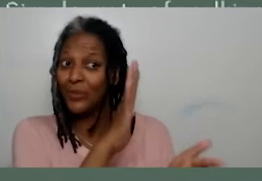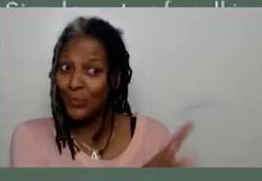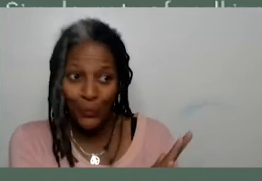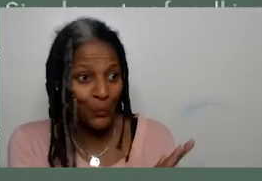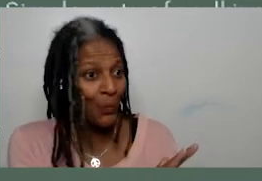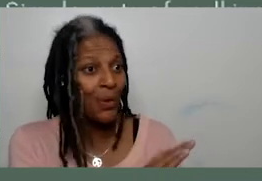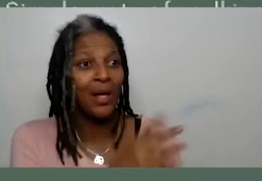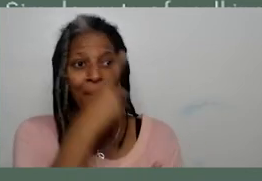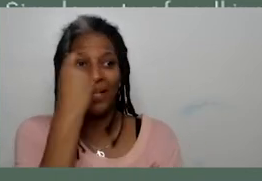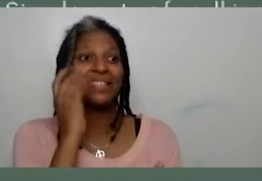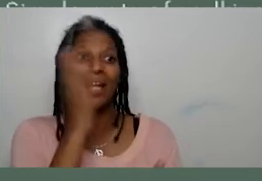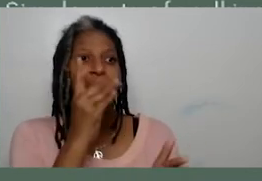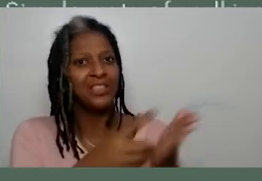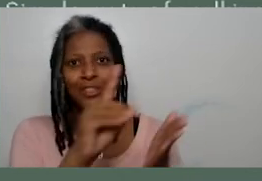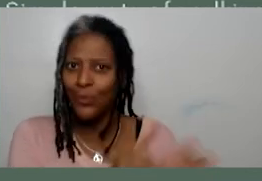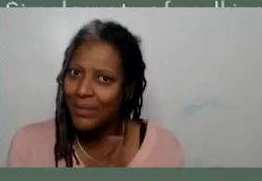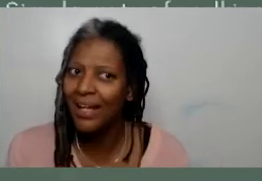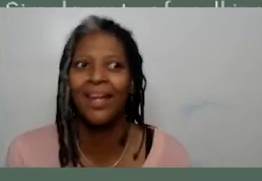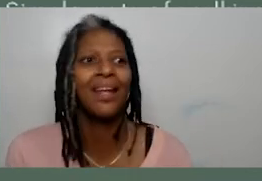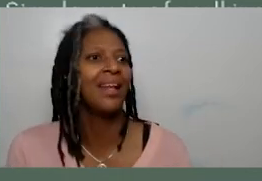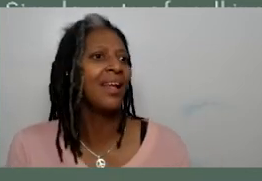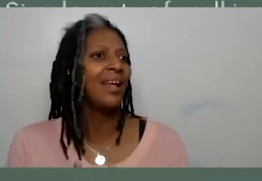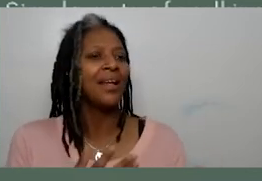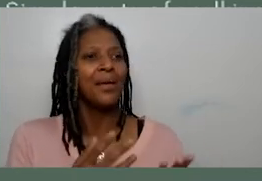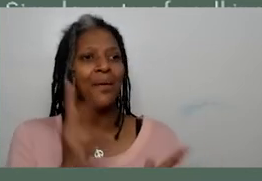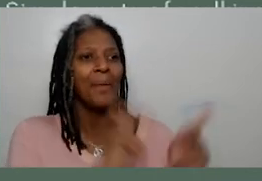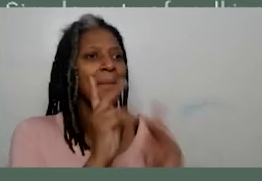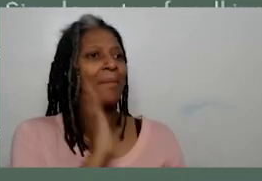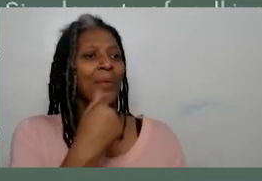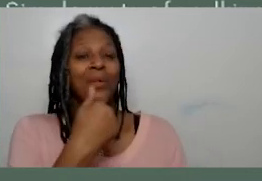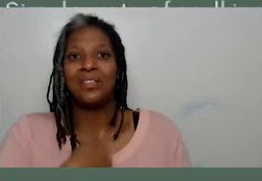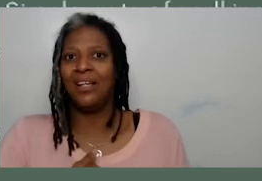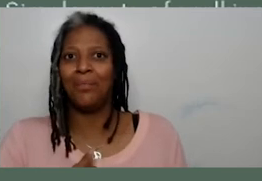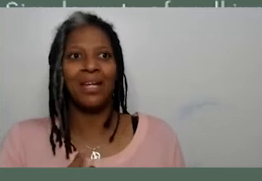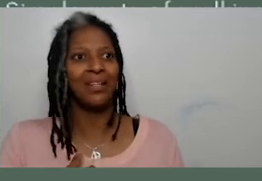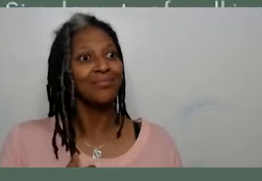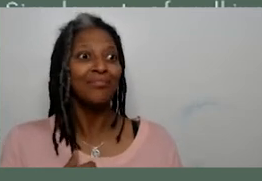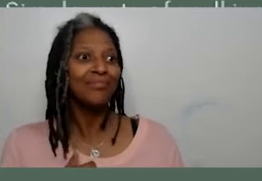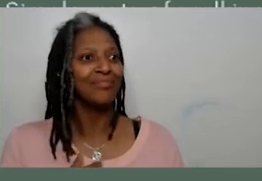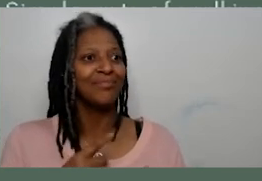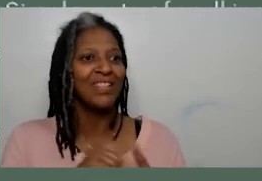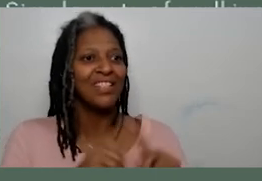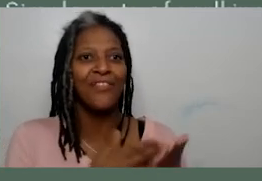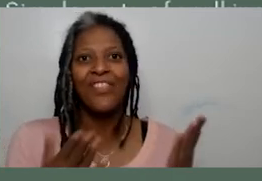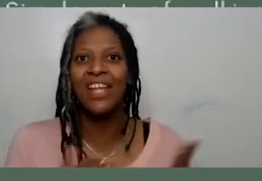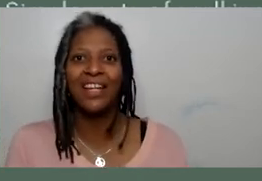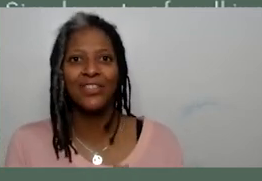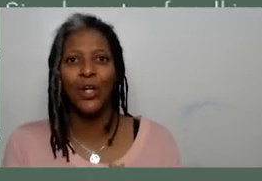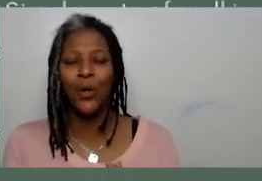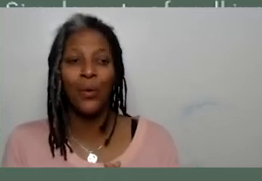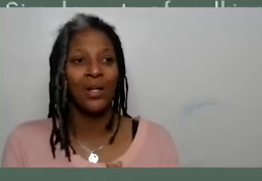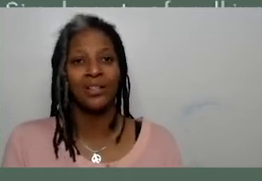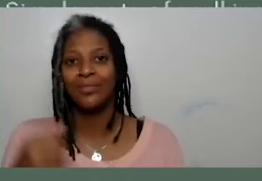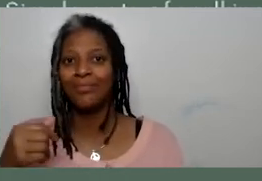people are going to discriminate against me. People are going to tell me, people are going to misgender me every day. I work with a lot of folks who are like,